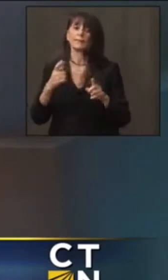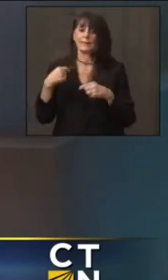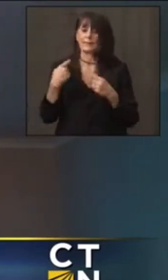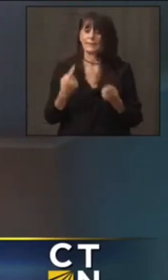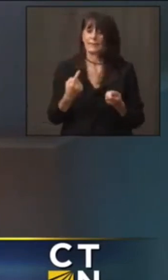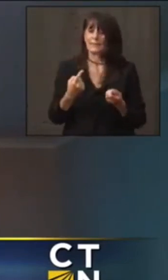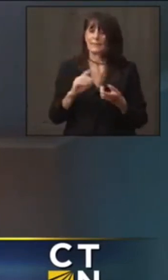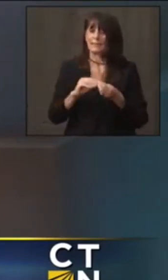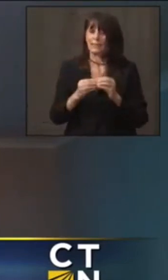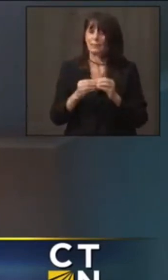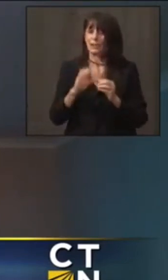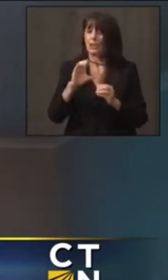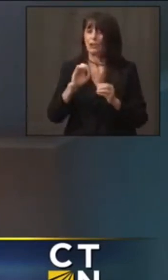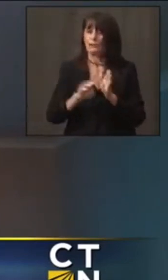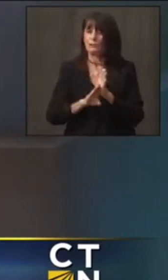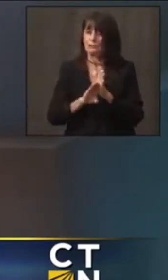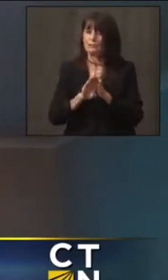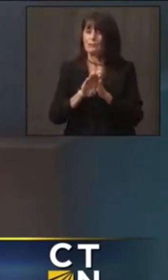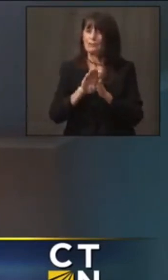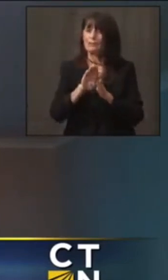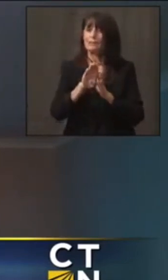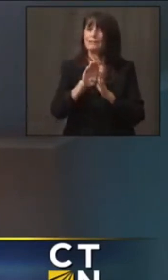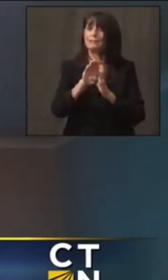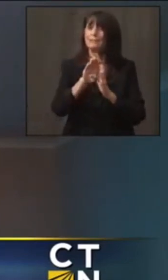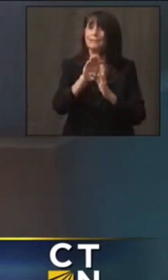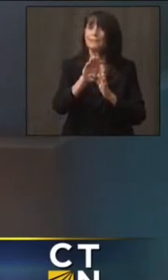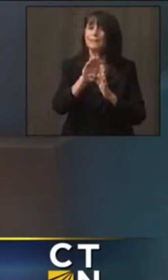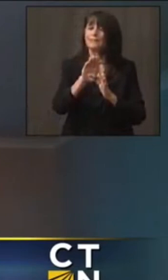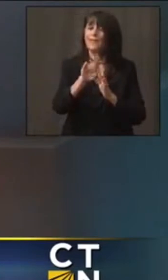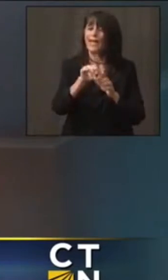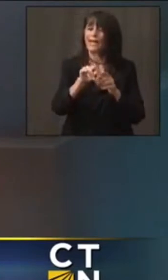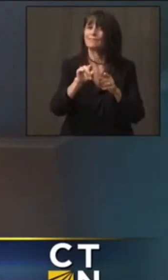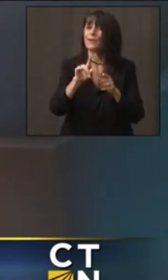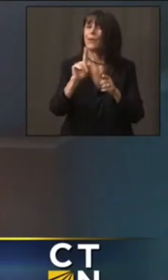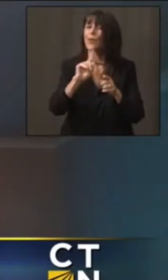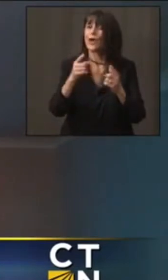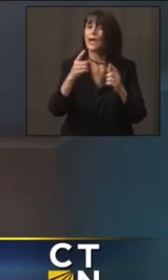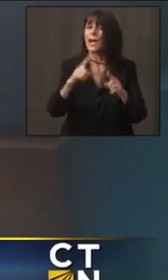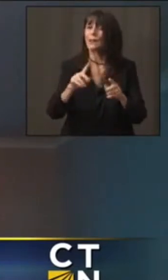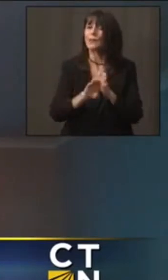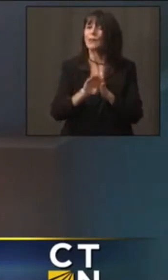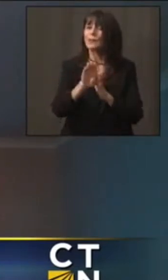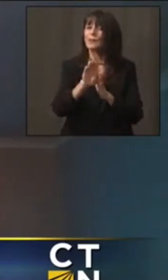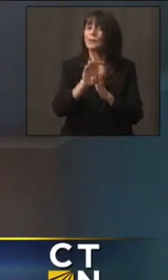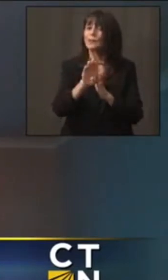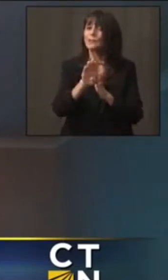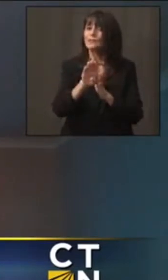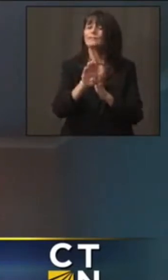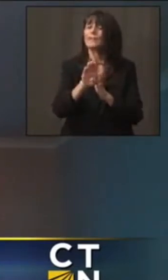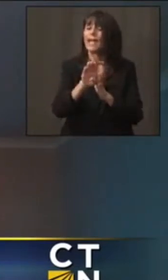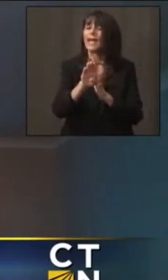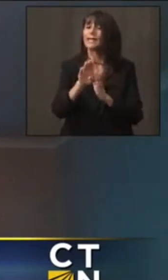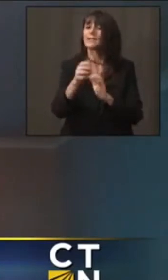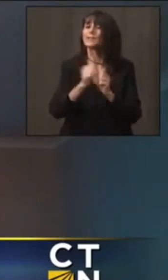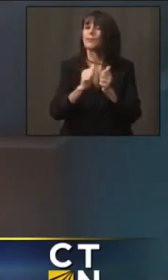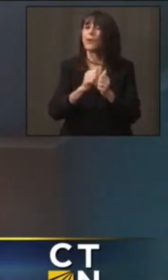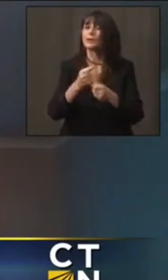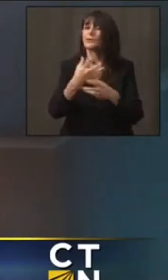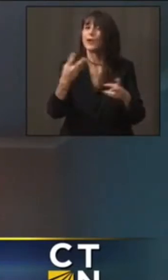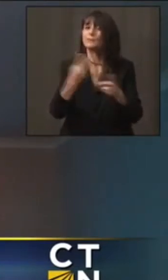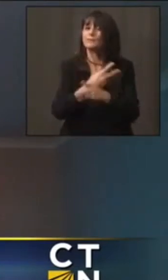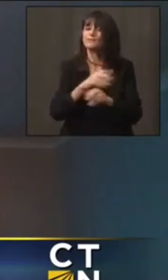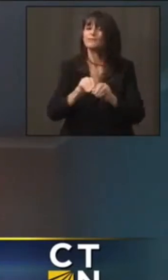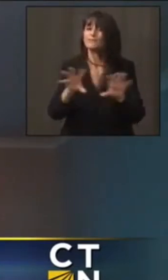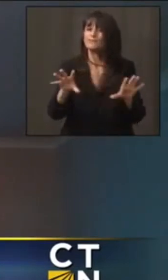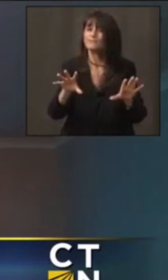governor alluded to, what we're seeing around sports, both locally and around the country, we'll want to